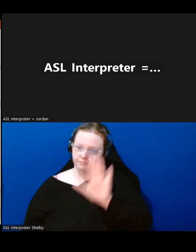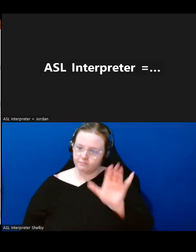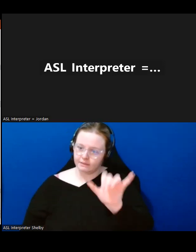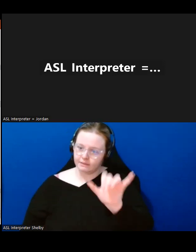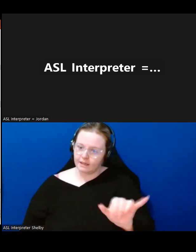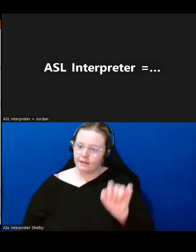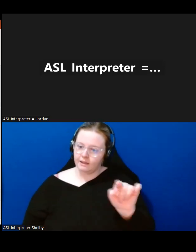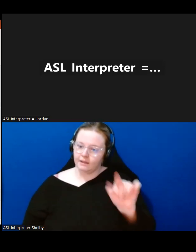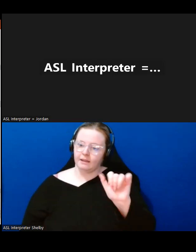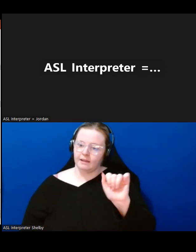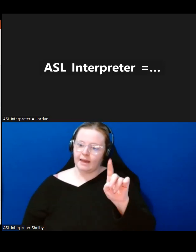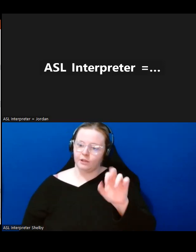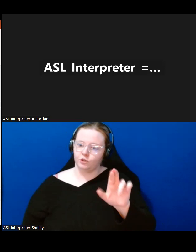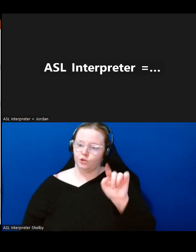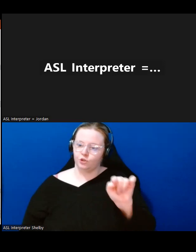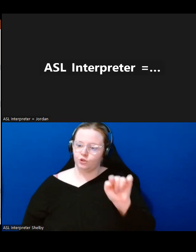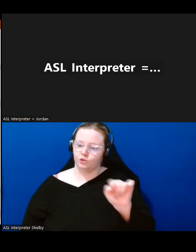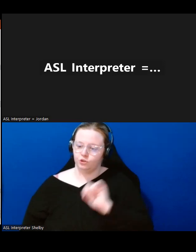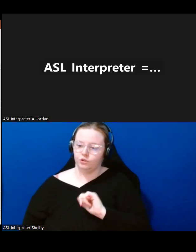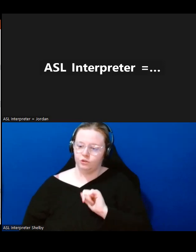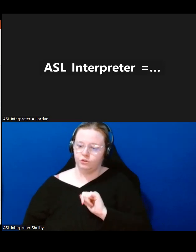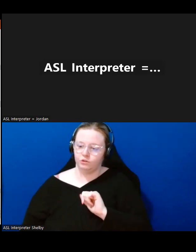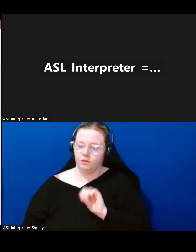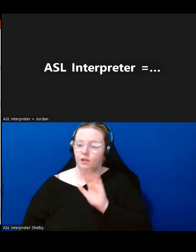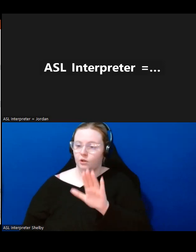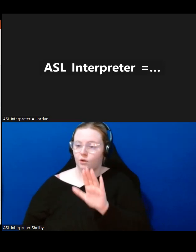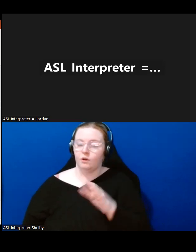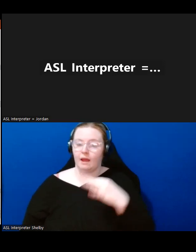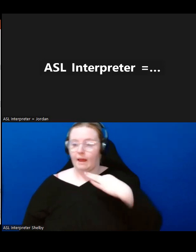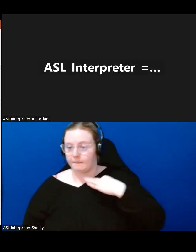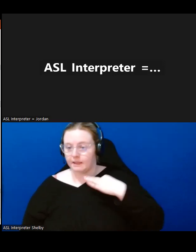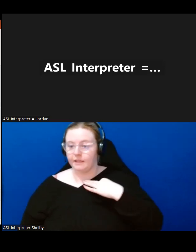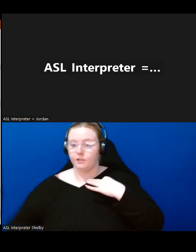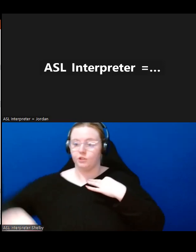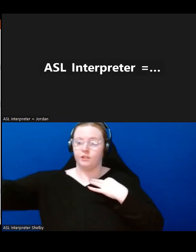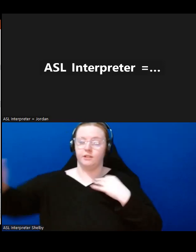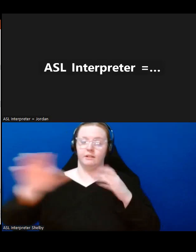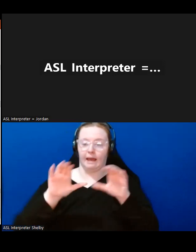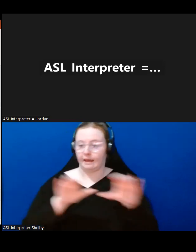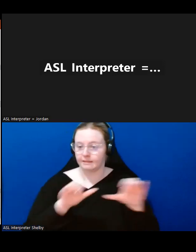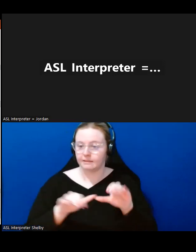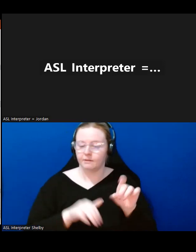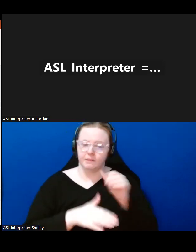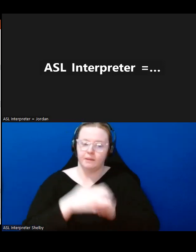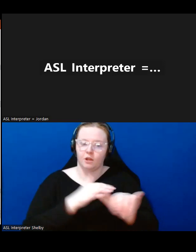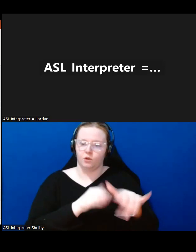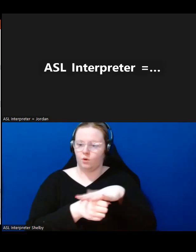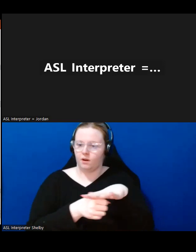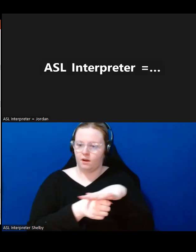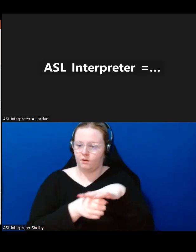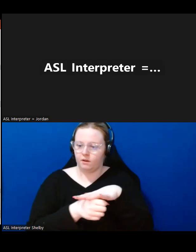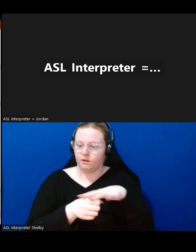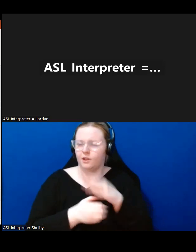go within the boundaries, and your activities have to take place within your region. There are some